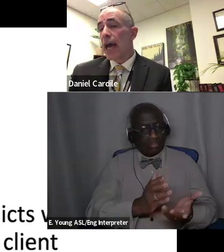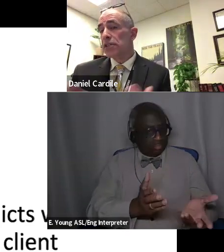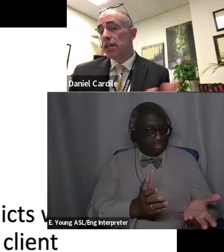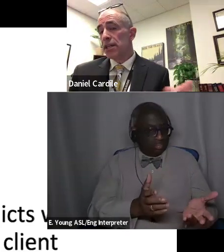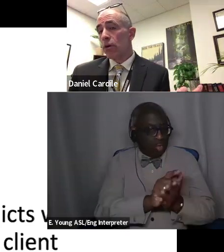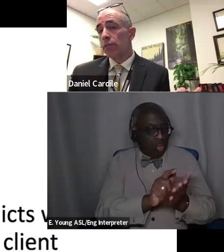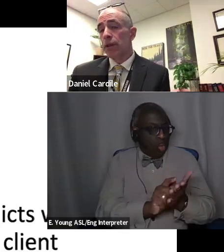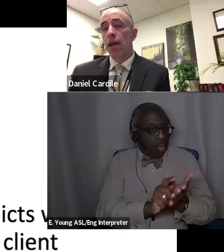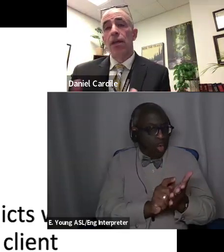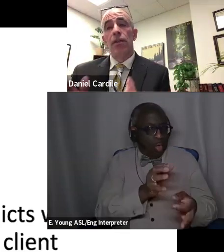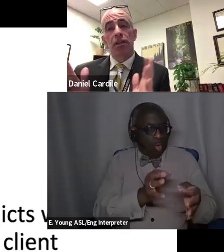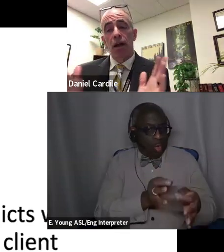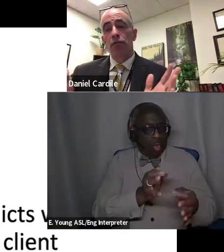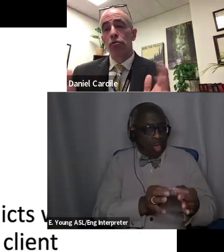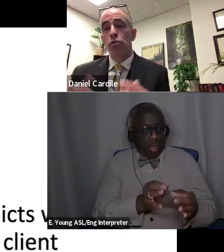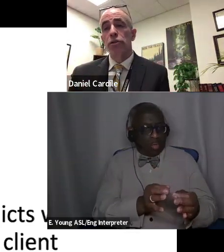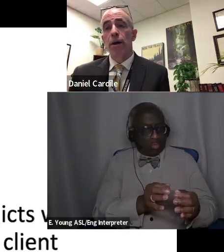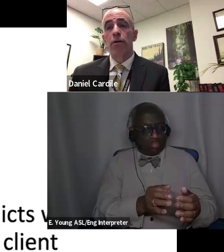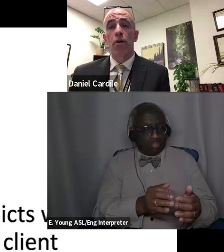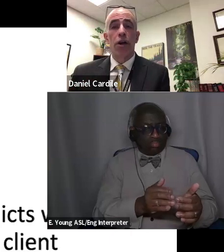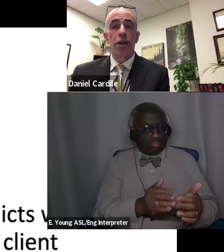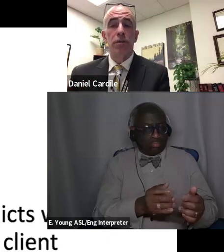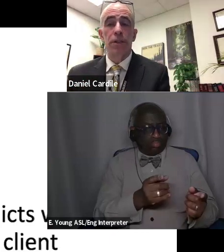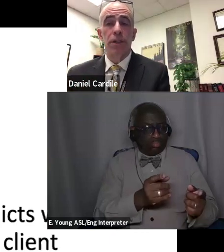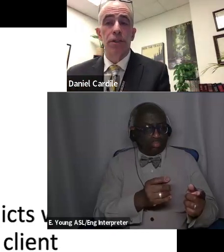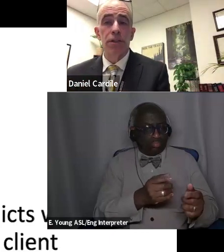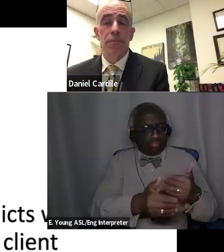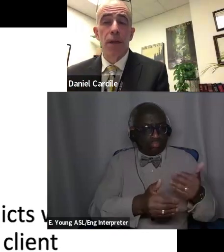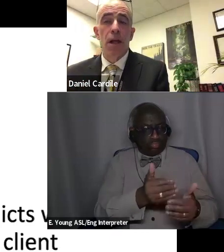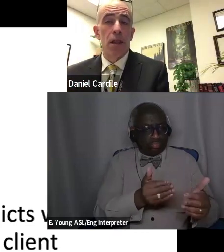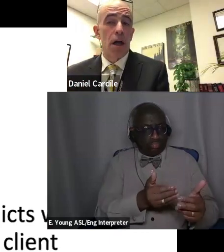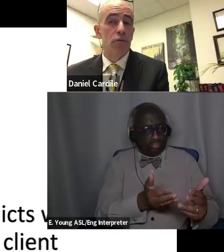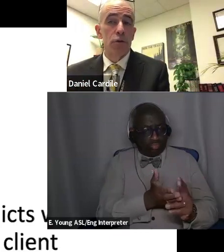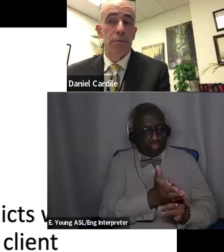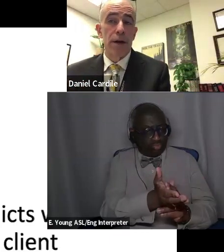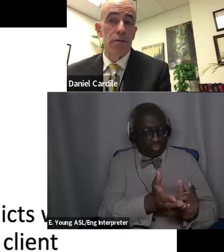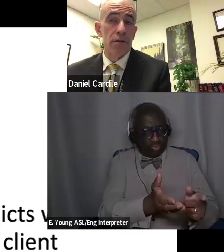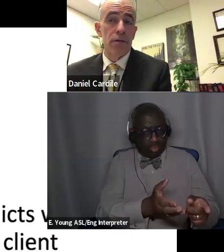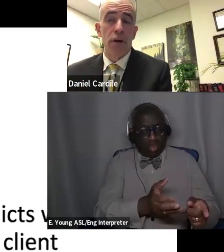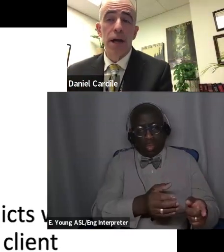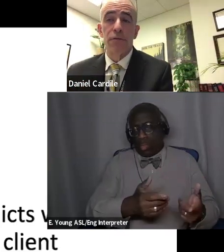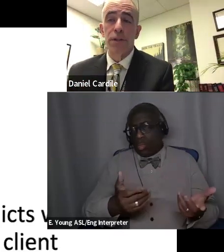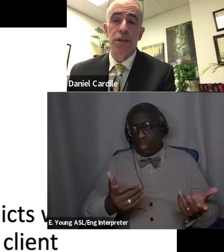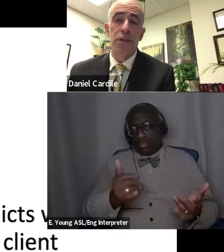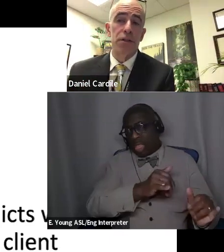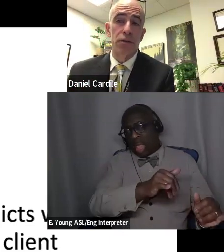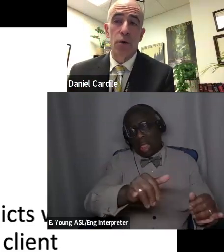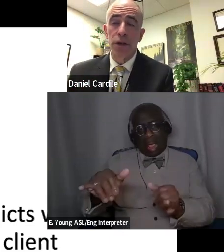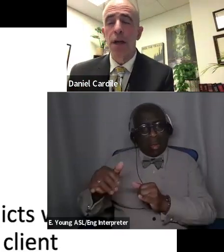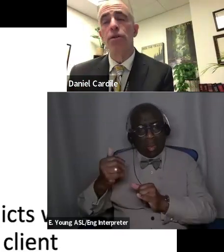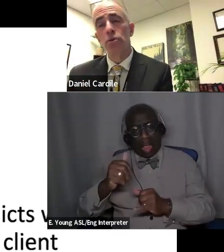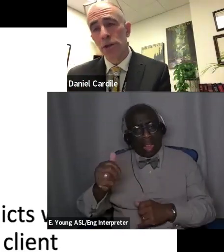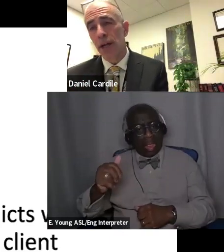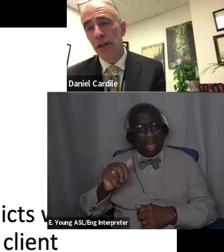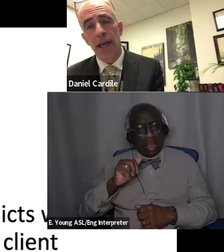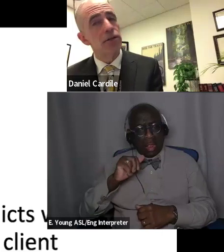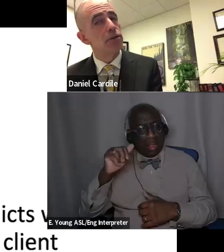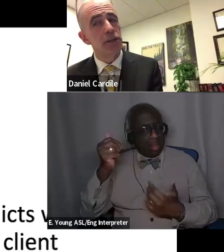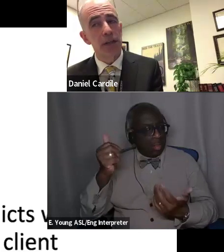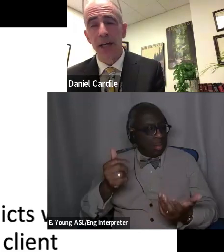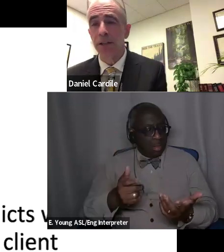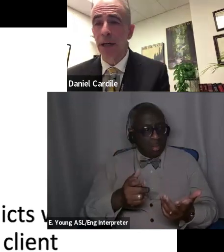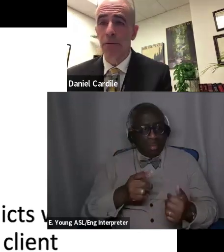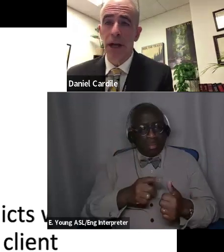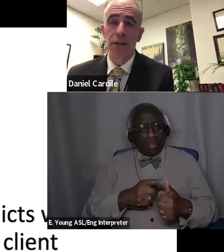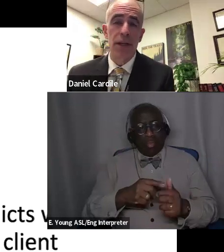rights as anyone. There's a lot of rules about guardianship petitions, a lot of rules about a variety of petitions in court, and your child has